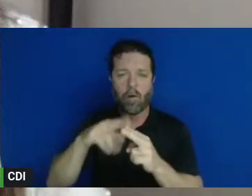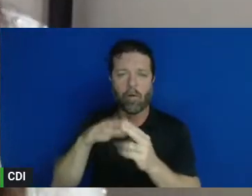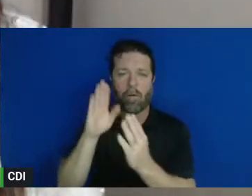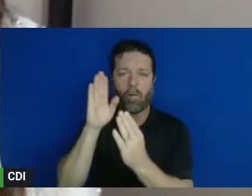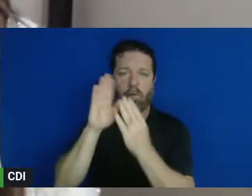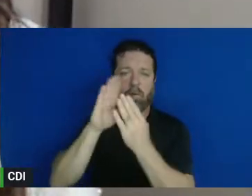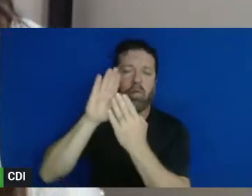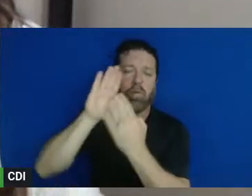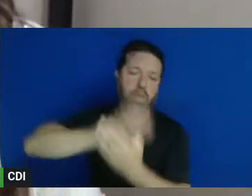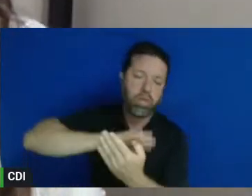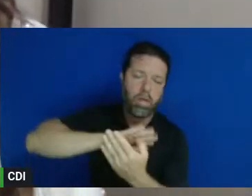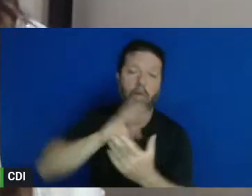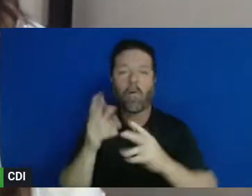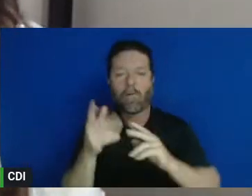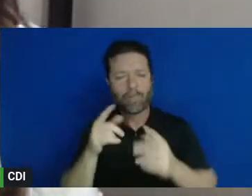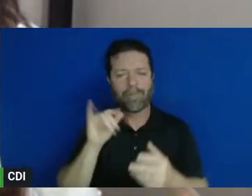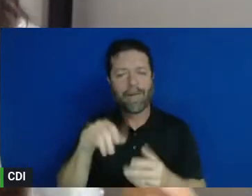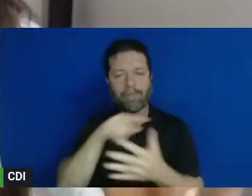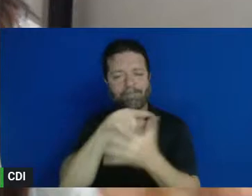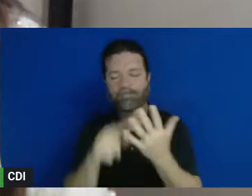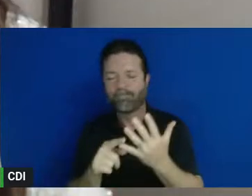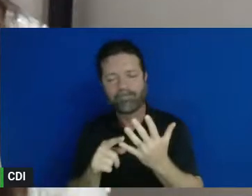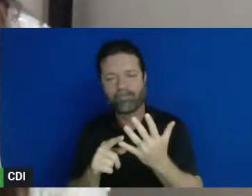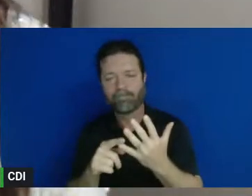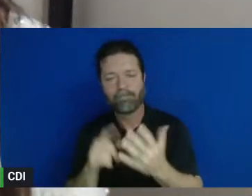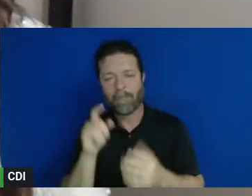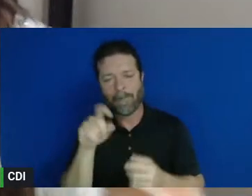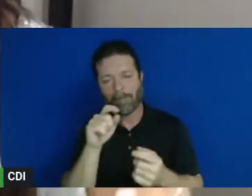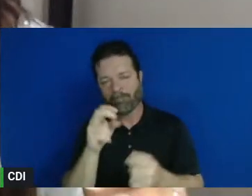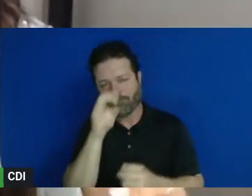during a session, which is something that will